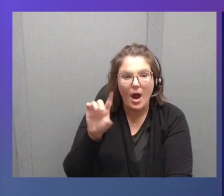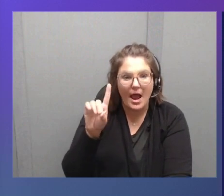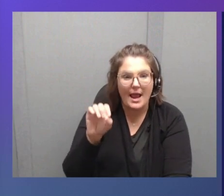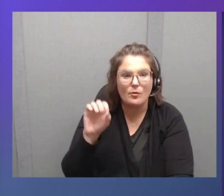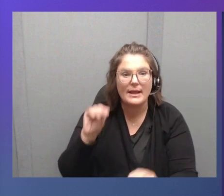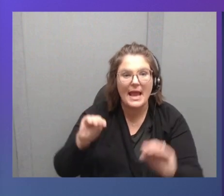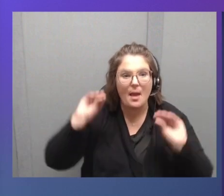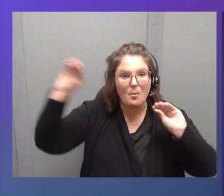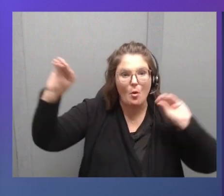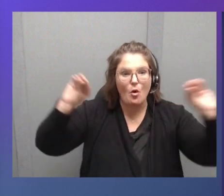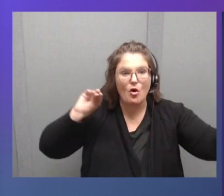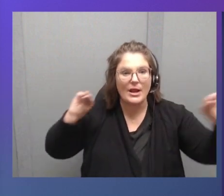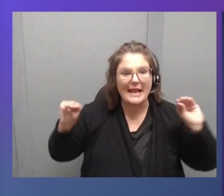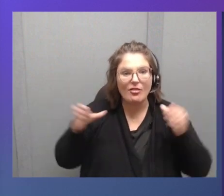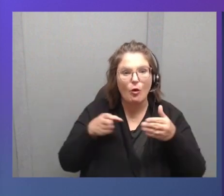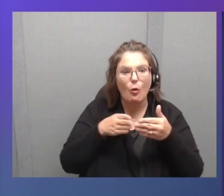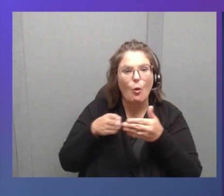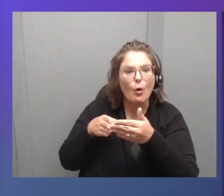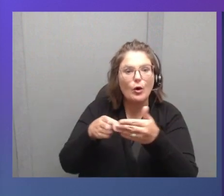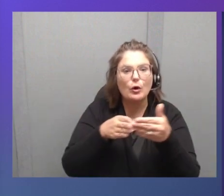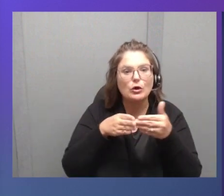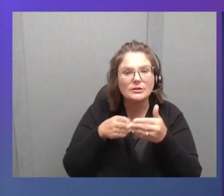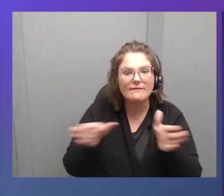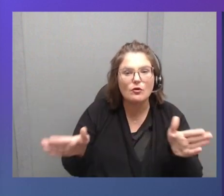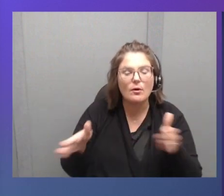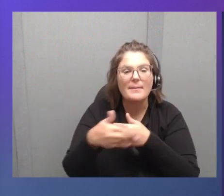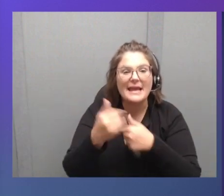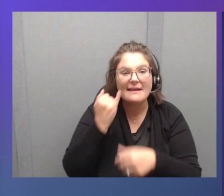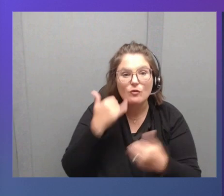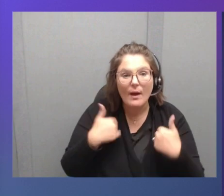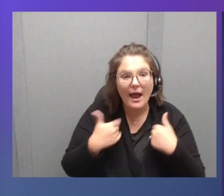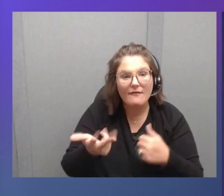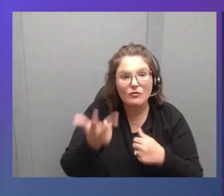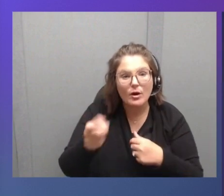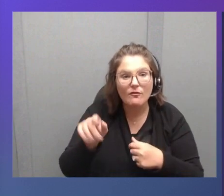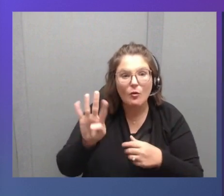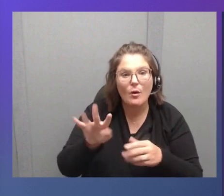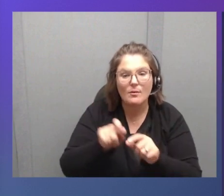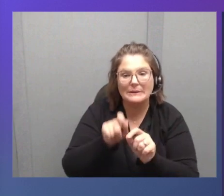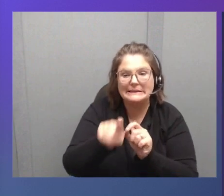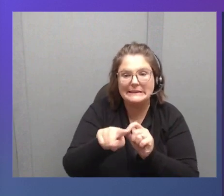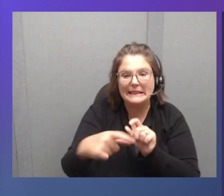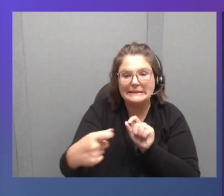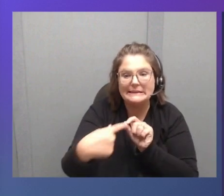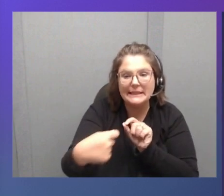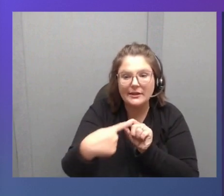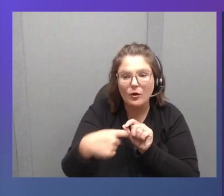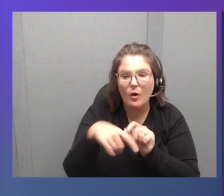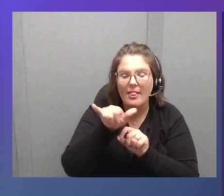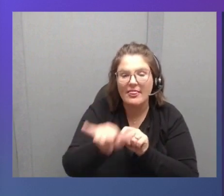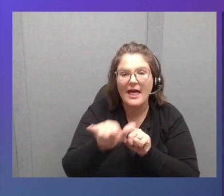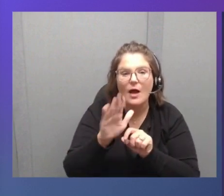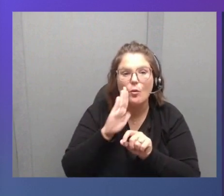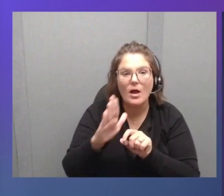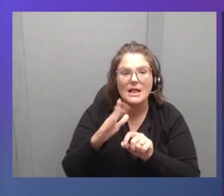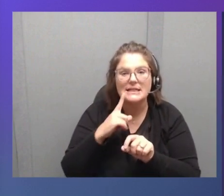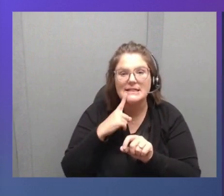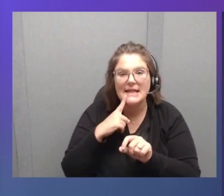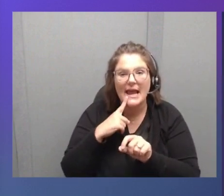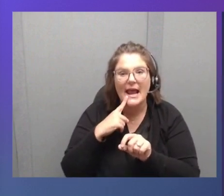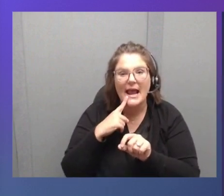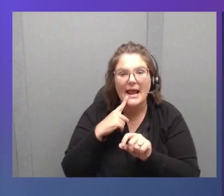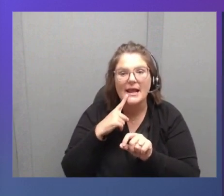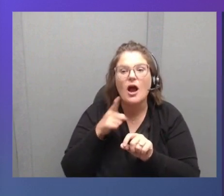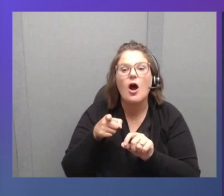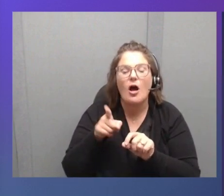of a room. Okay. And what this does is if you have 3 or 4 of them, it sends a signal to that receiver, and that receiver will say, okay, I'm getting it, this time of flight,